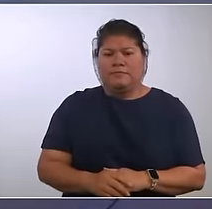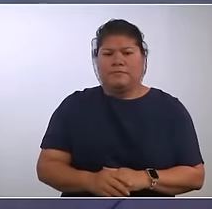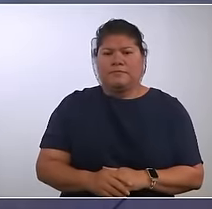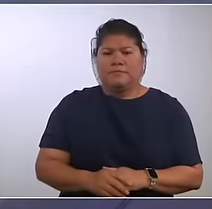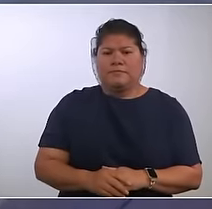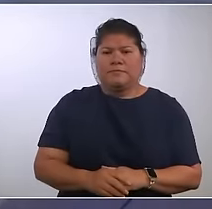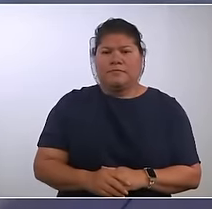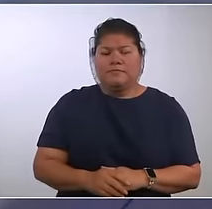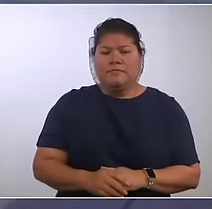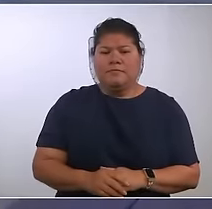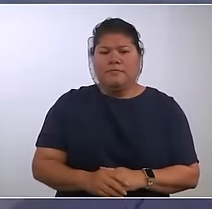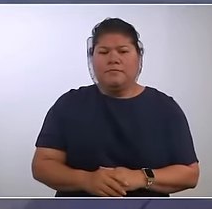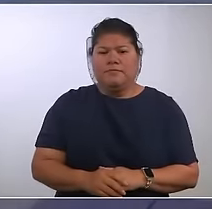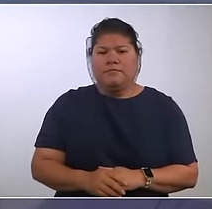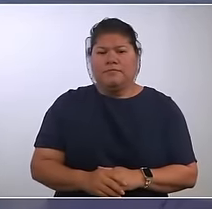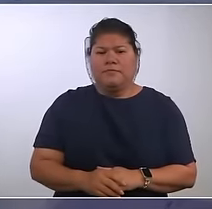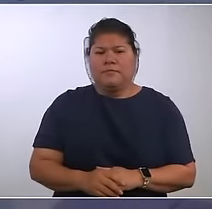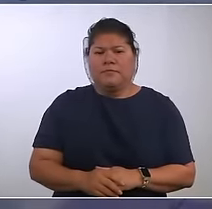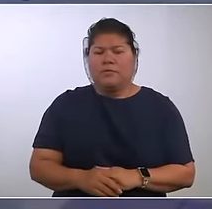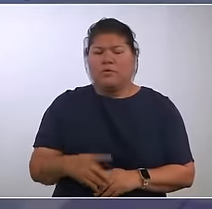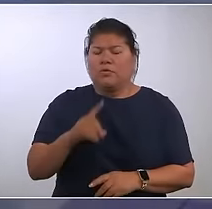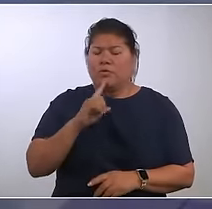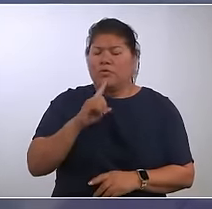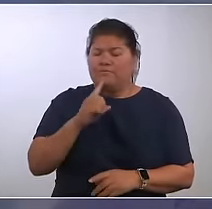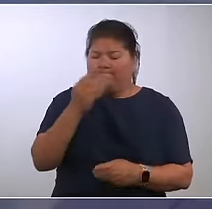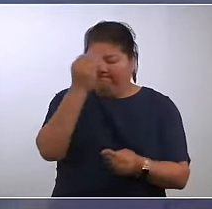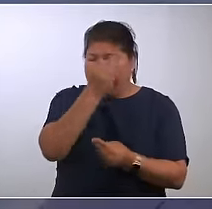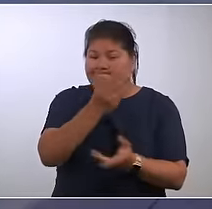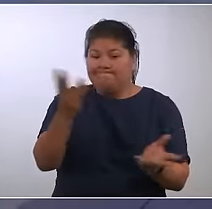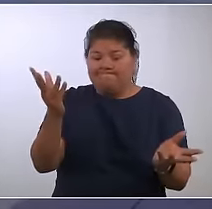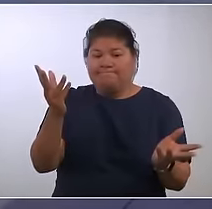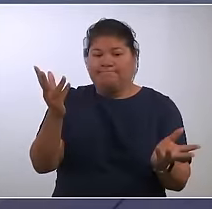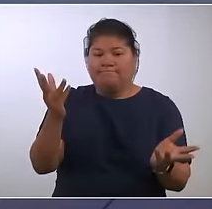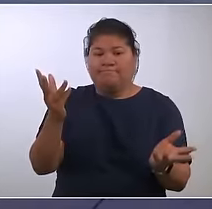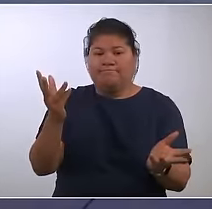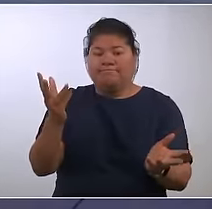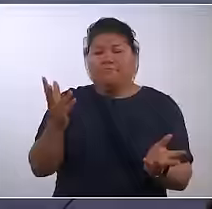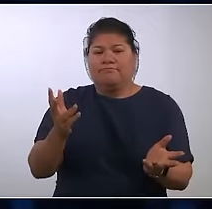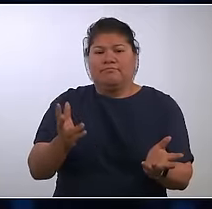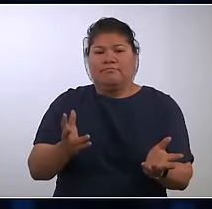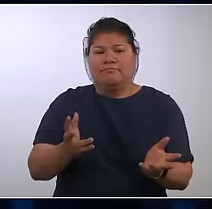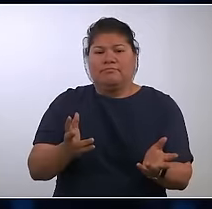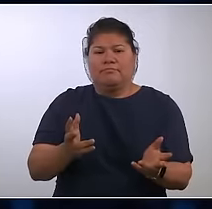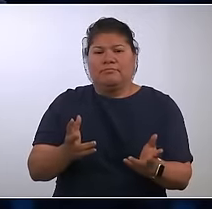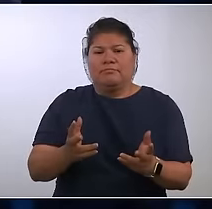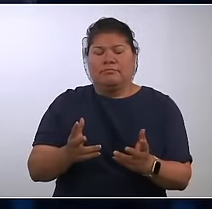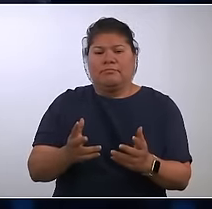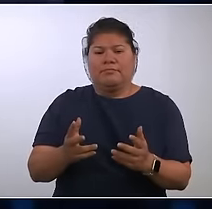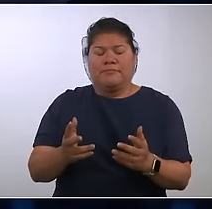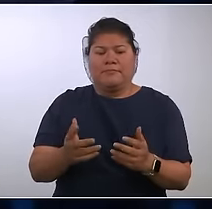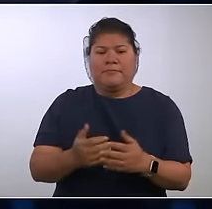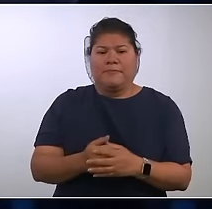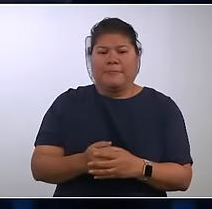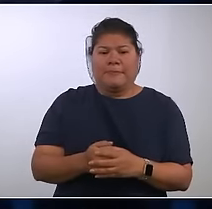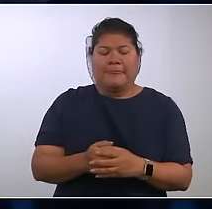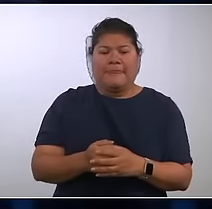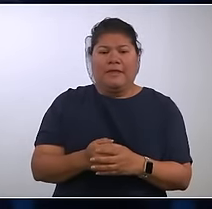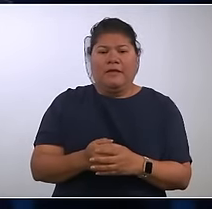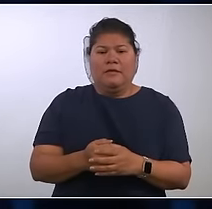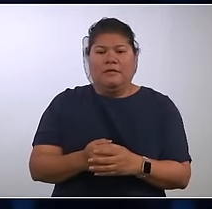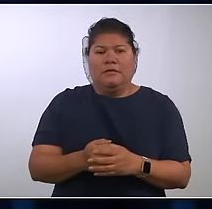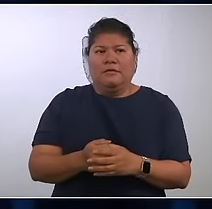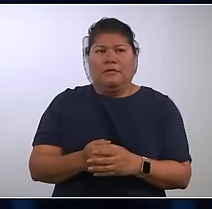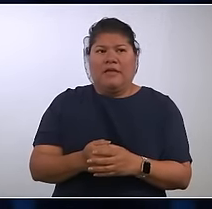Se ha dicho ciertamente, it has surely been said, que todo sube o baja dependiendo